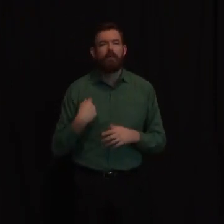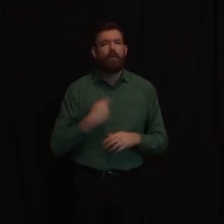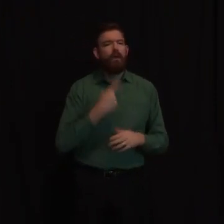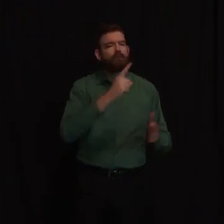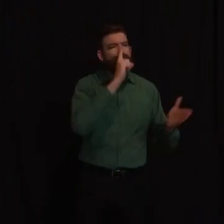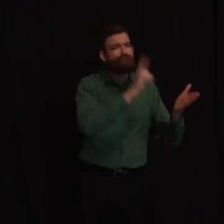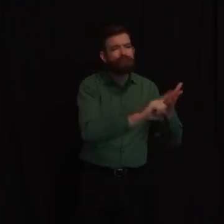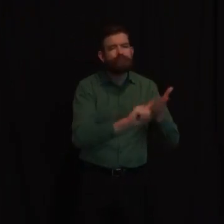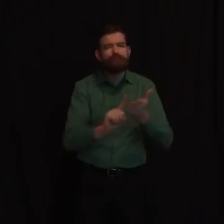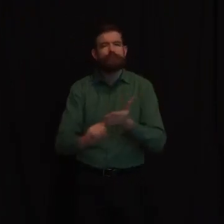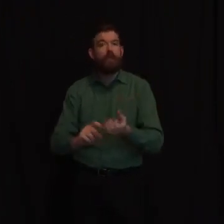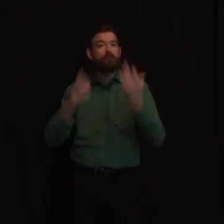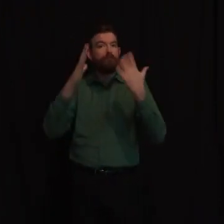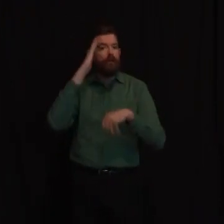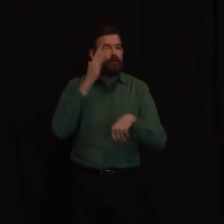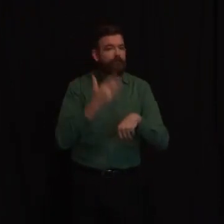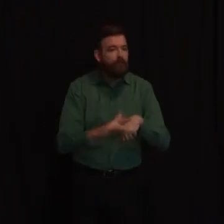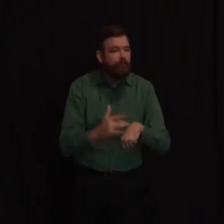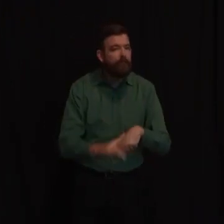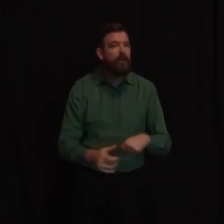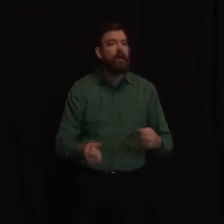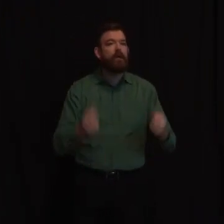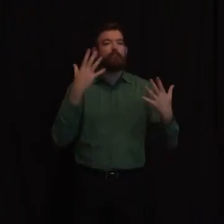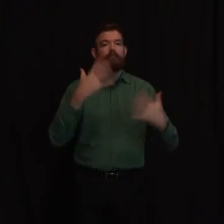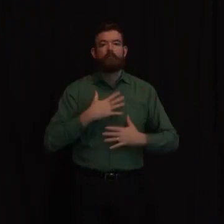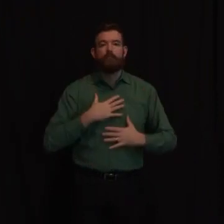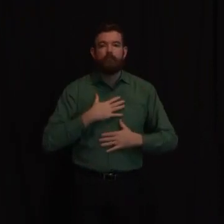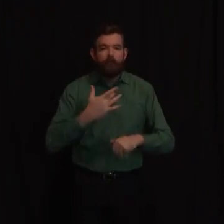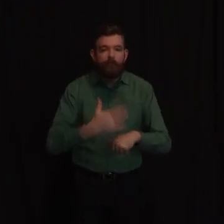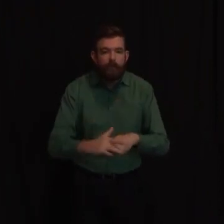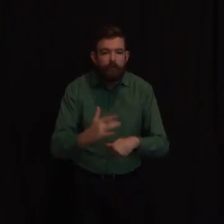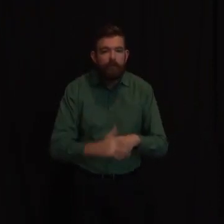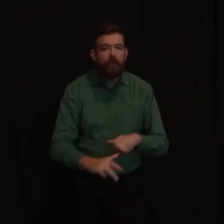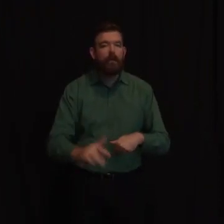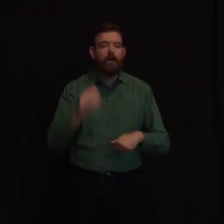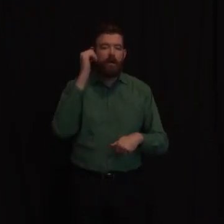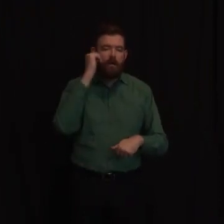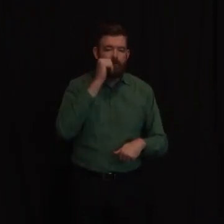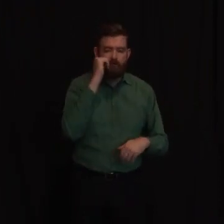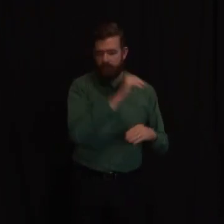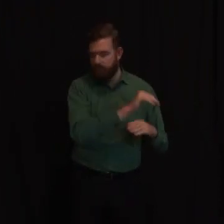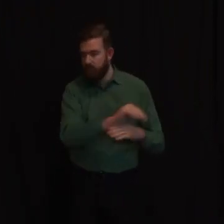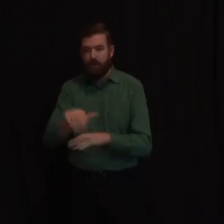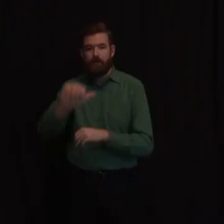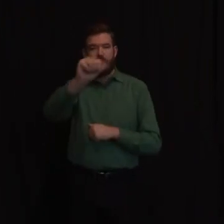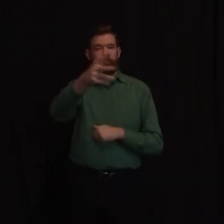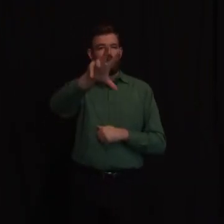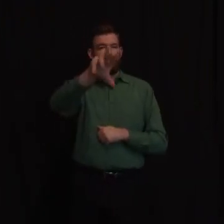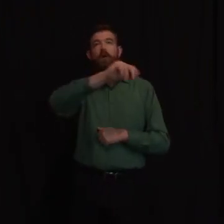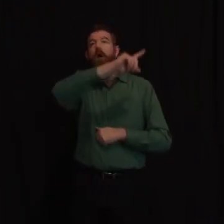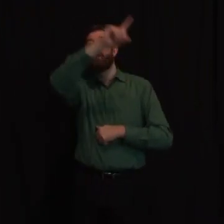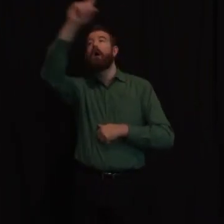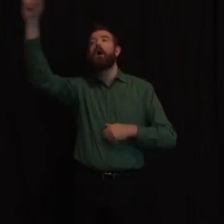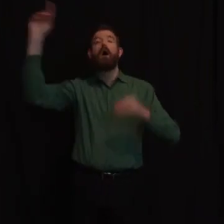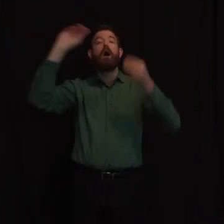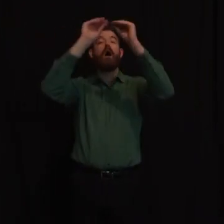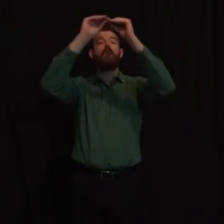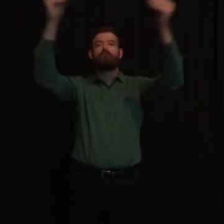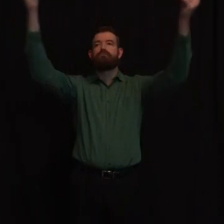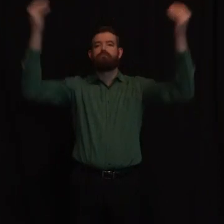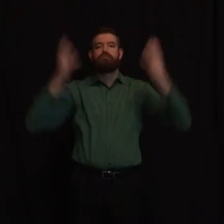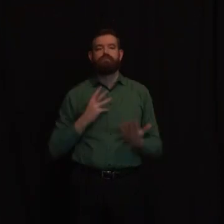and ventilators. And at 10:30 every night, we know exactly what's going on throughout the whole 71 acute care hospitals